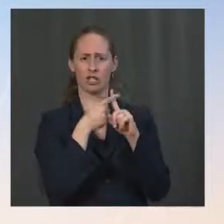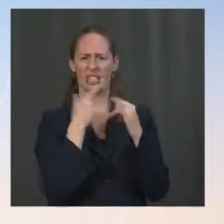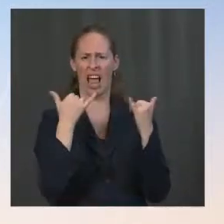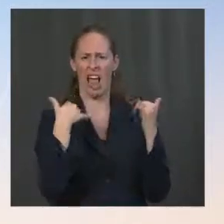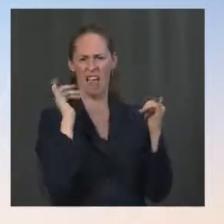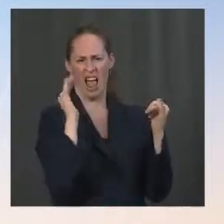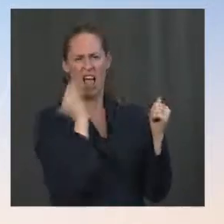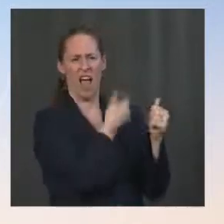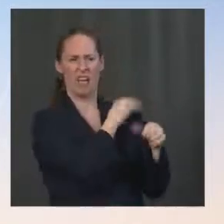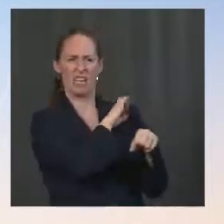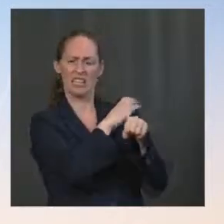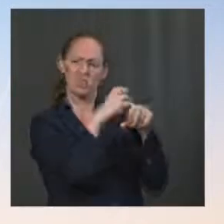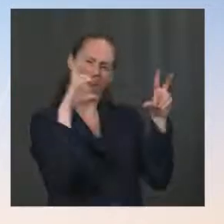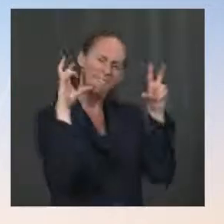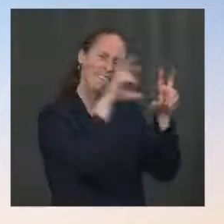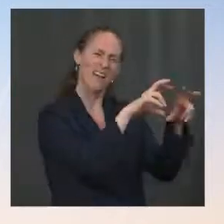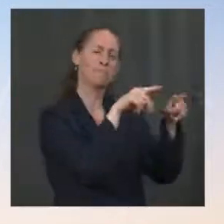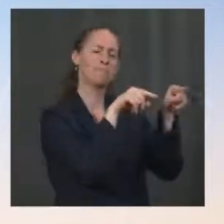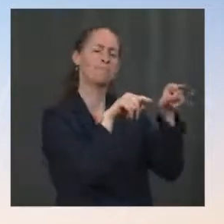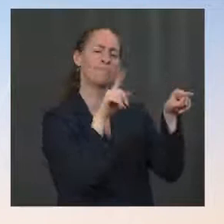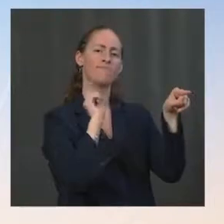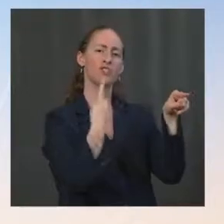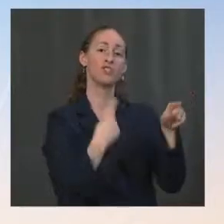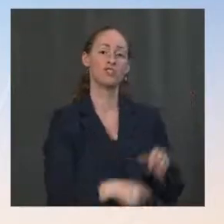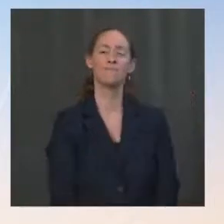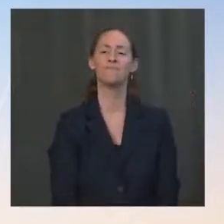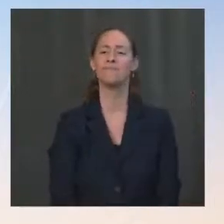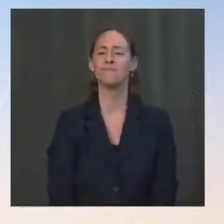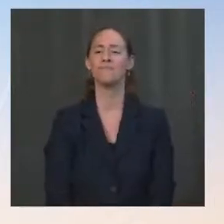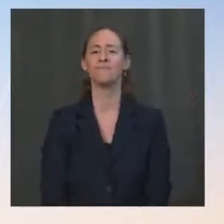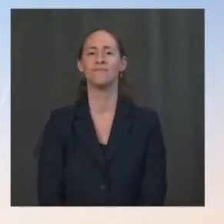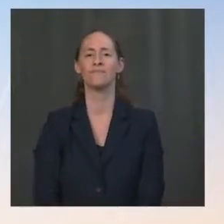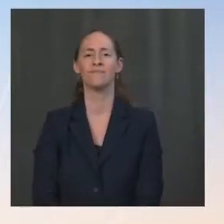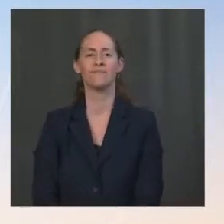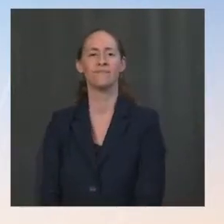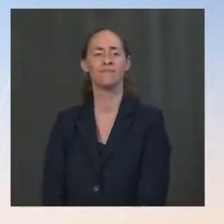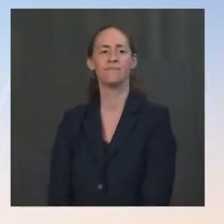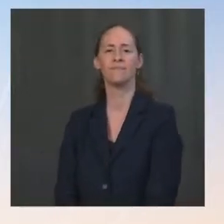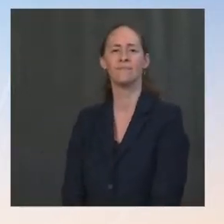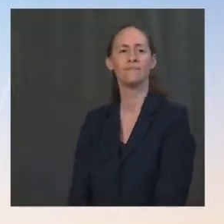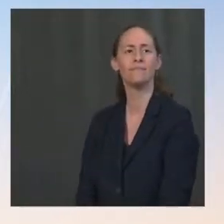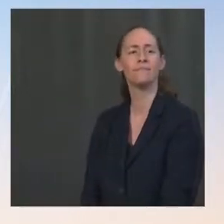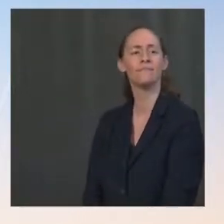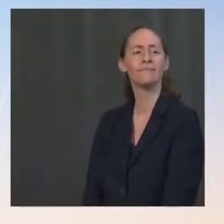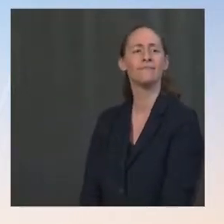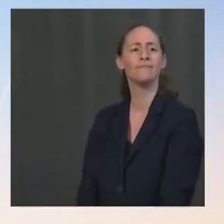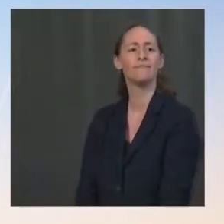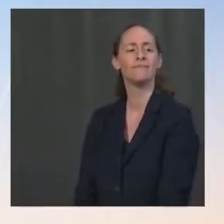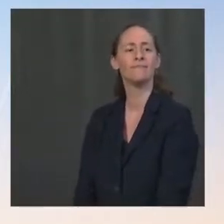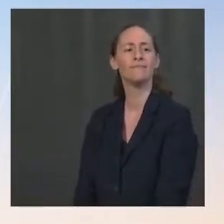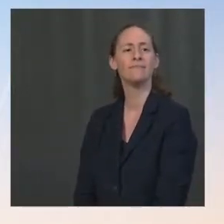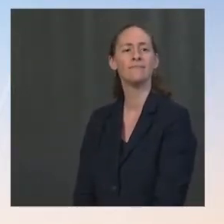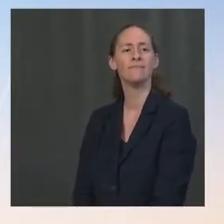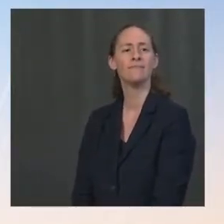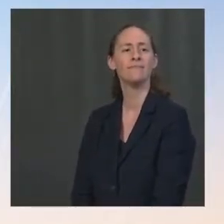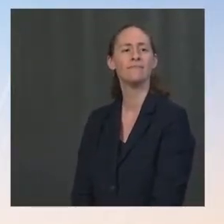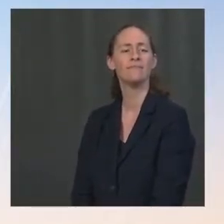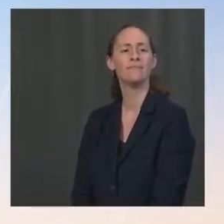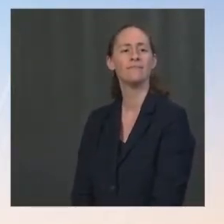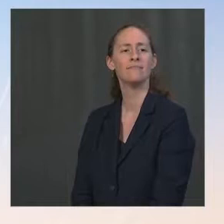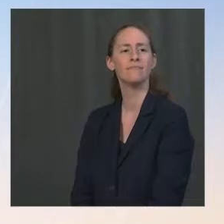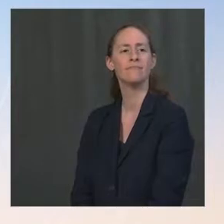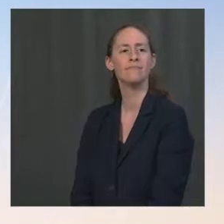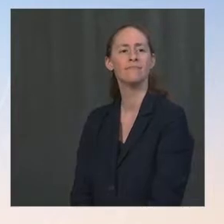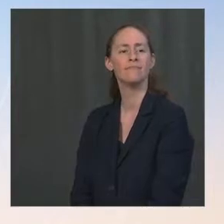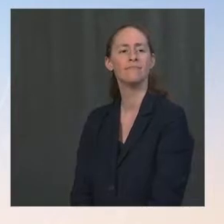Karen. Does the president want to see Congress come back from recess to deal with the eviction issue? That would be up to the Speaker and leaders in Congress